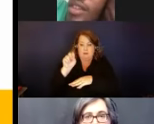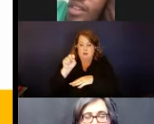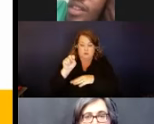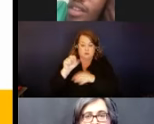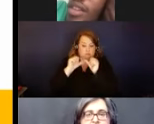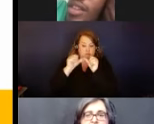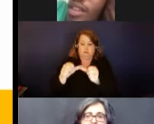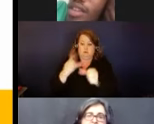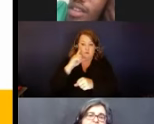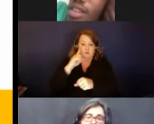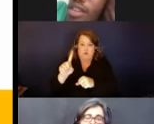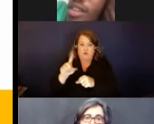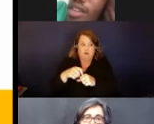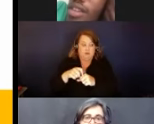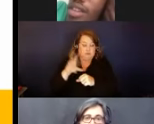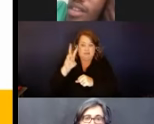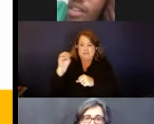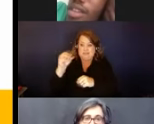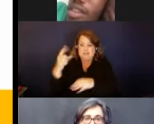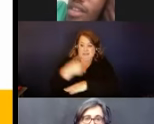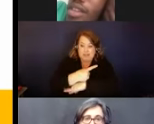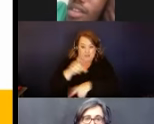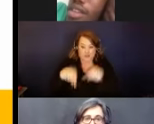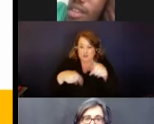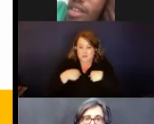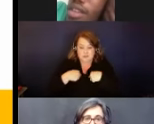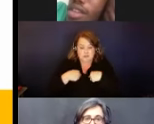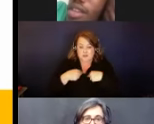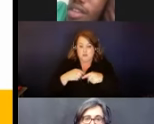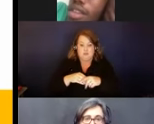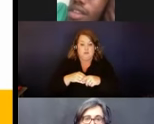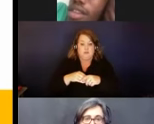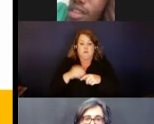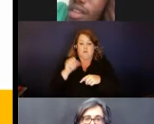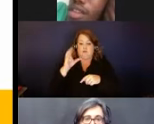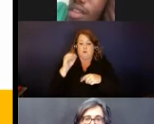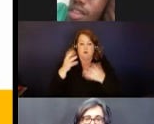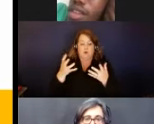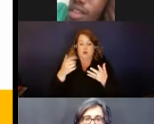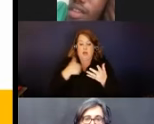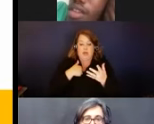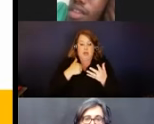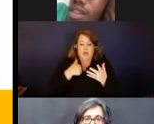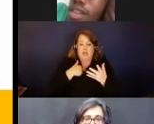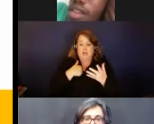for 60 days, and that I just had